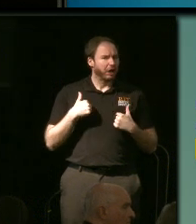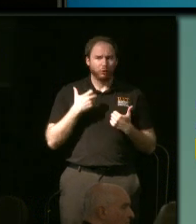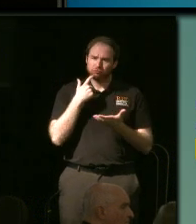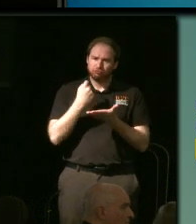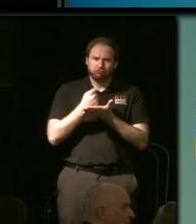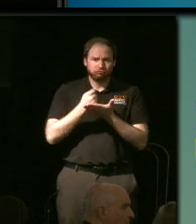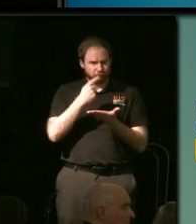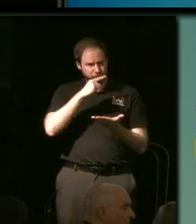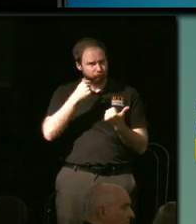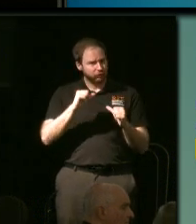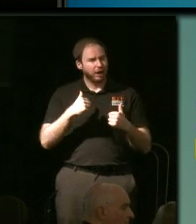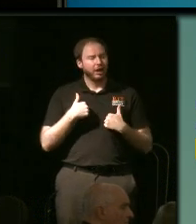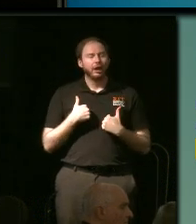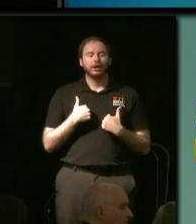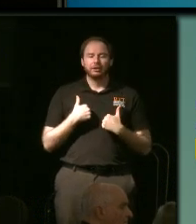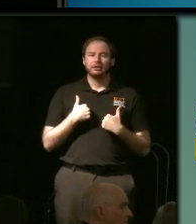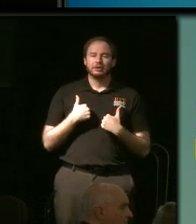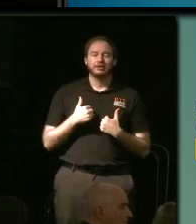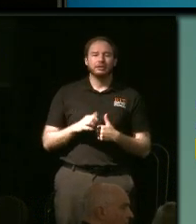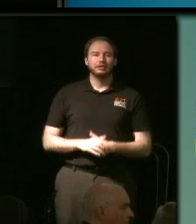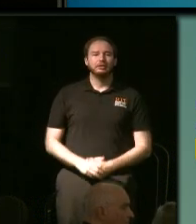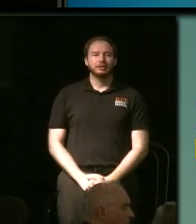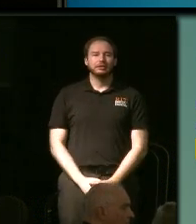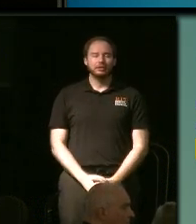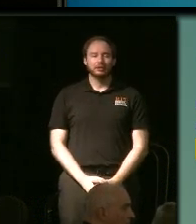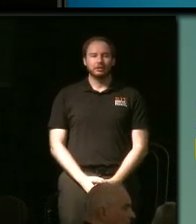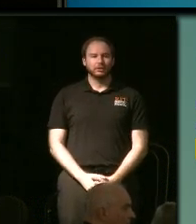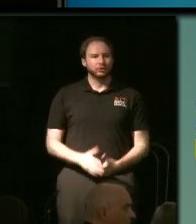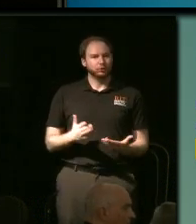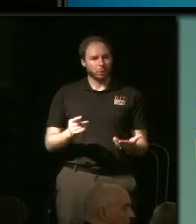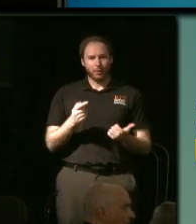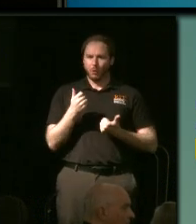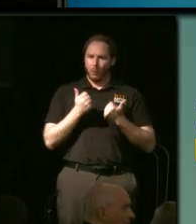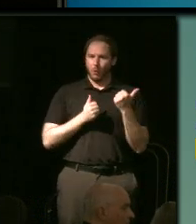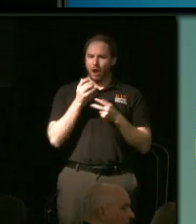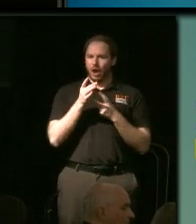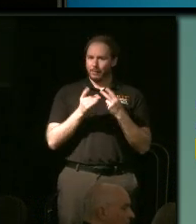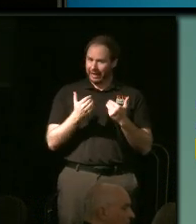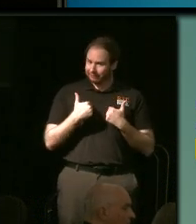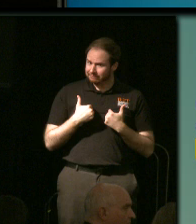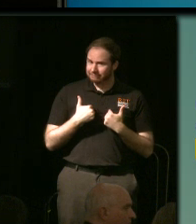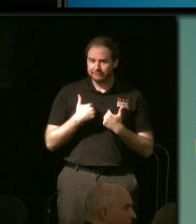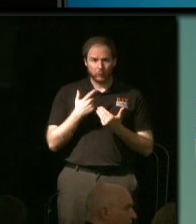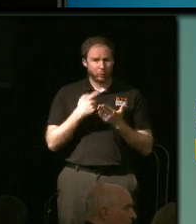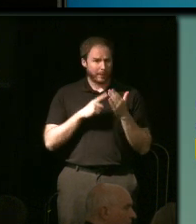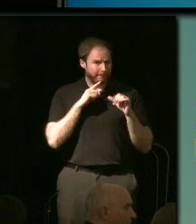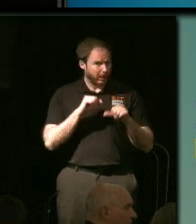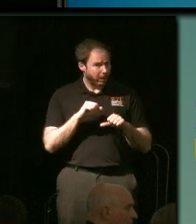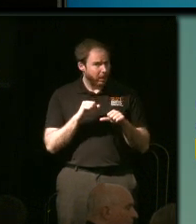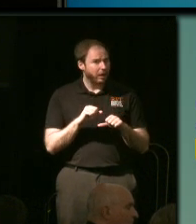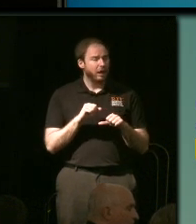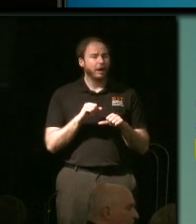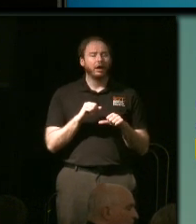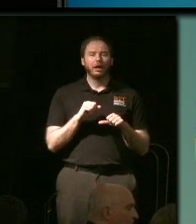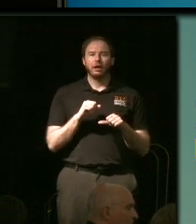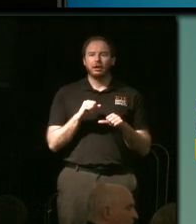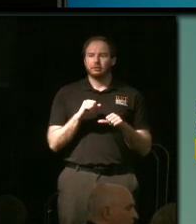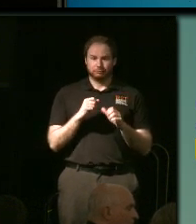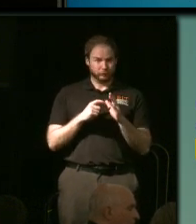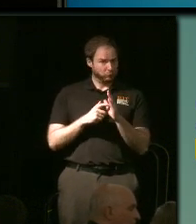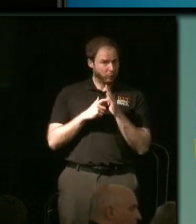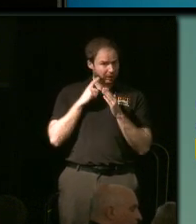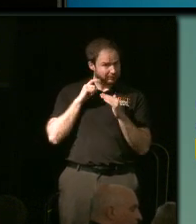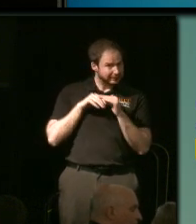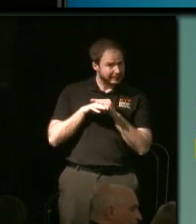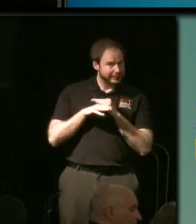treatment. And the question is, what options are there? And what's required to be